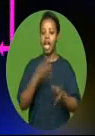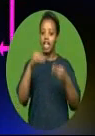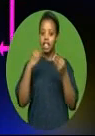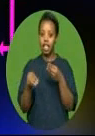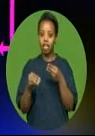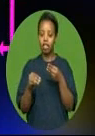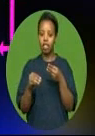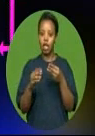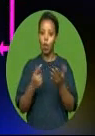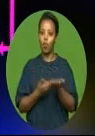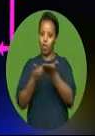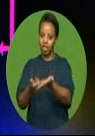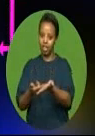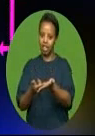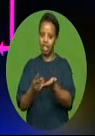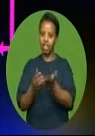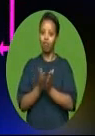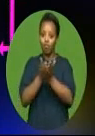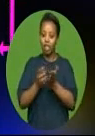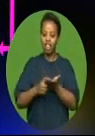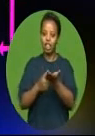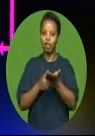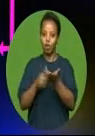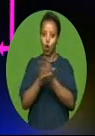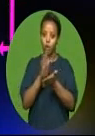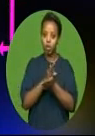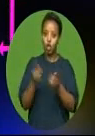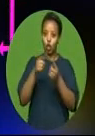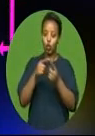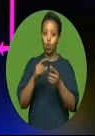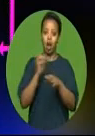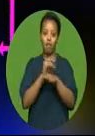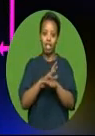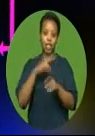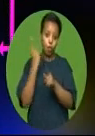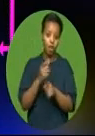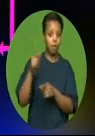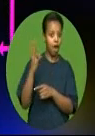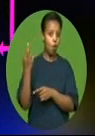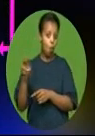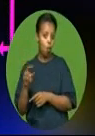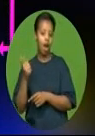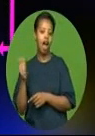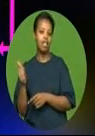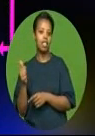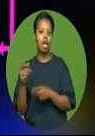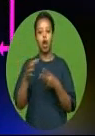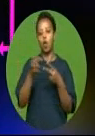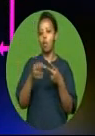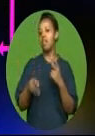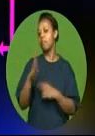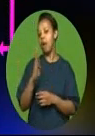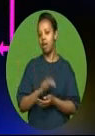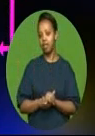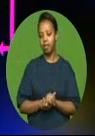Seller presents shipping documents to advising confirming bank or other nominating